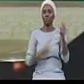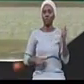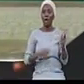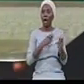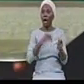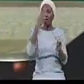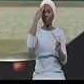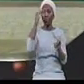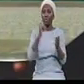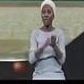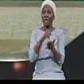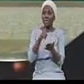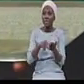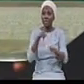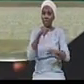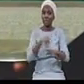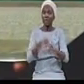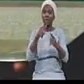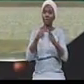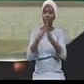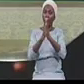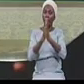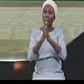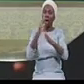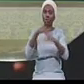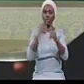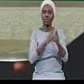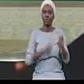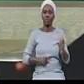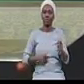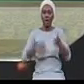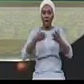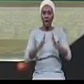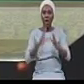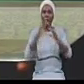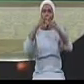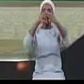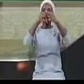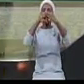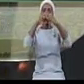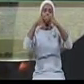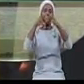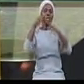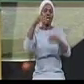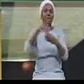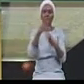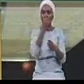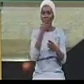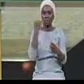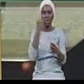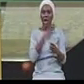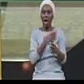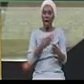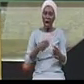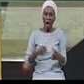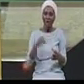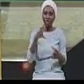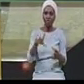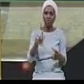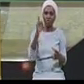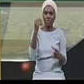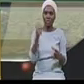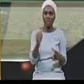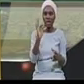calling upon the Lord. It says, blow the trumpet in Zion. Sanctify a fast. Call a